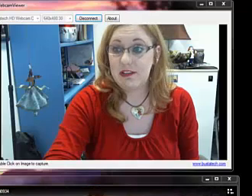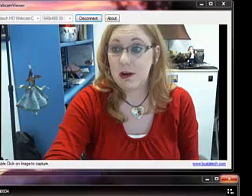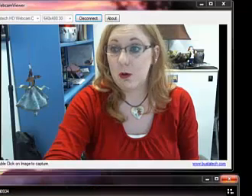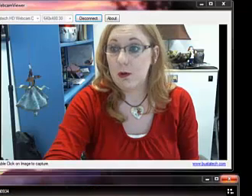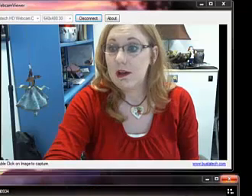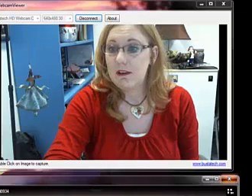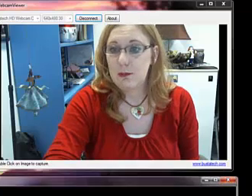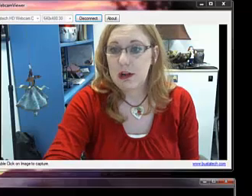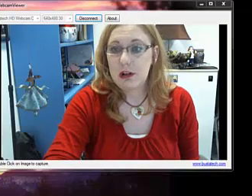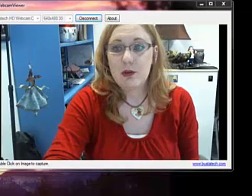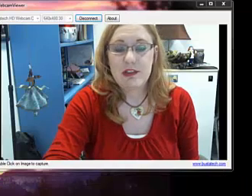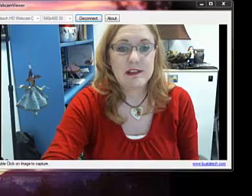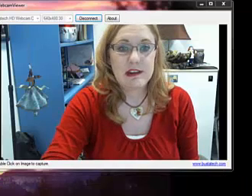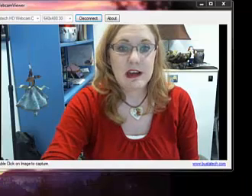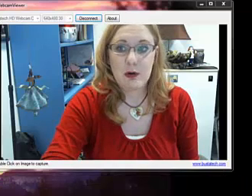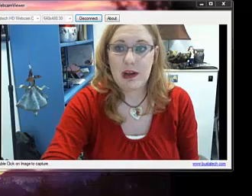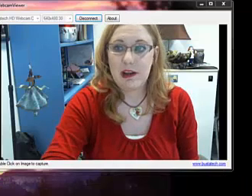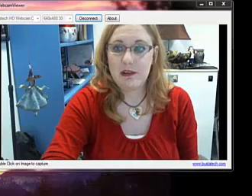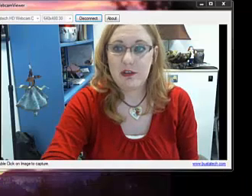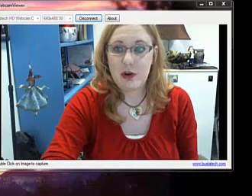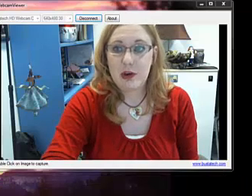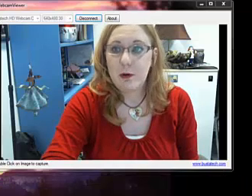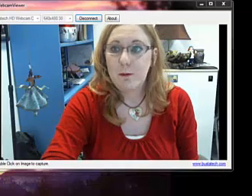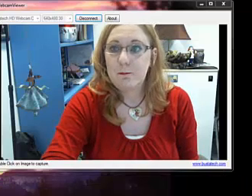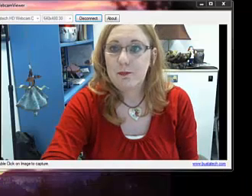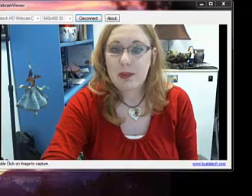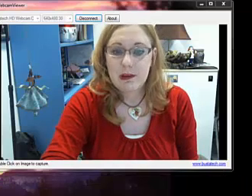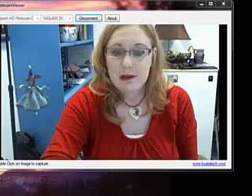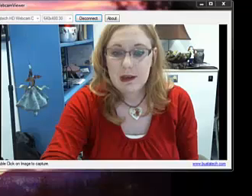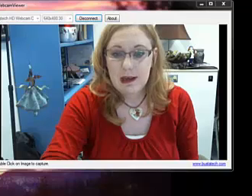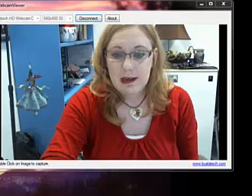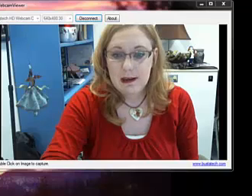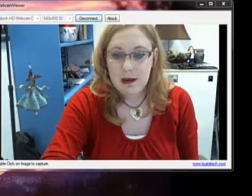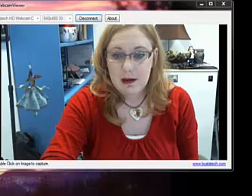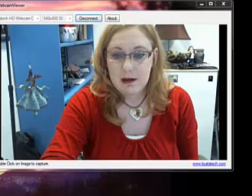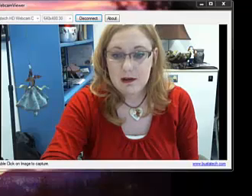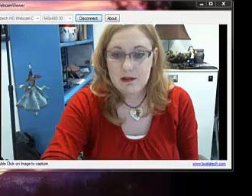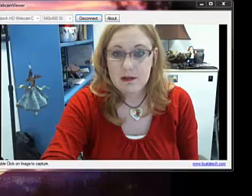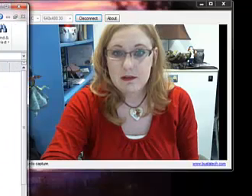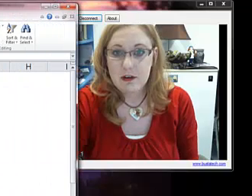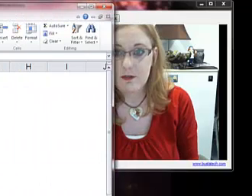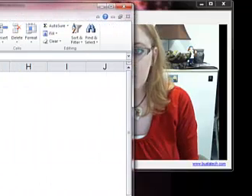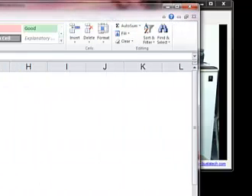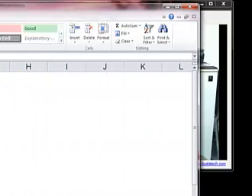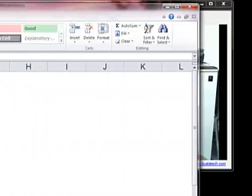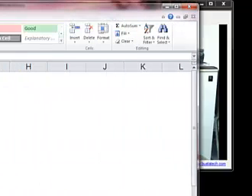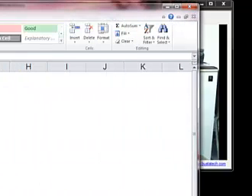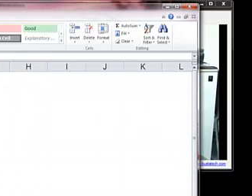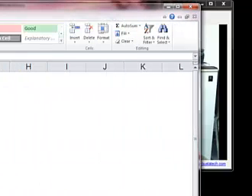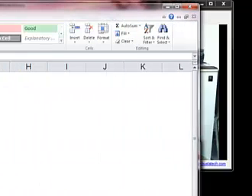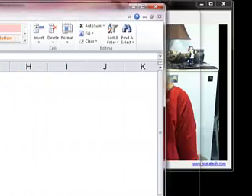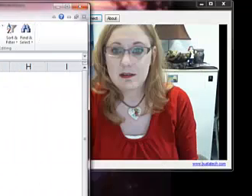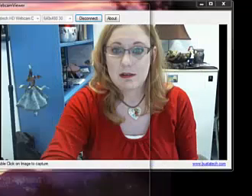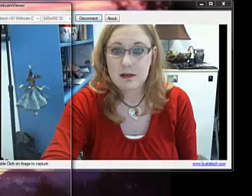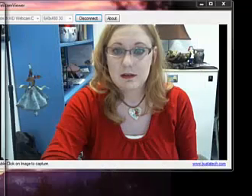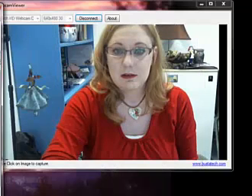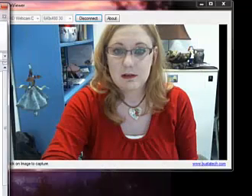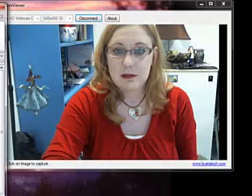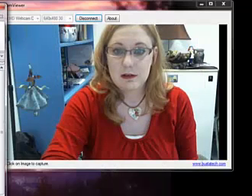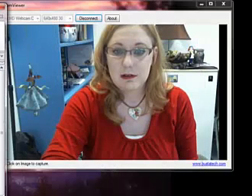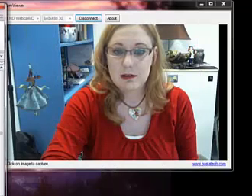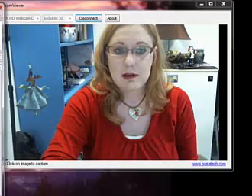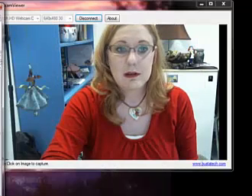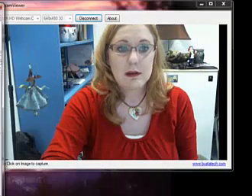Okay, so I'm going to close this now and show you. Okay, so if I'm looking at this,